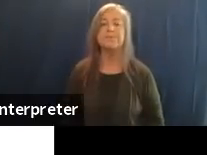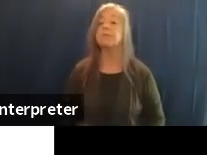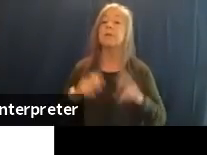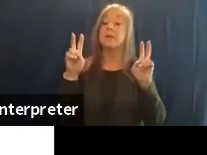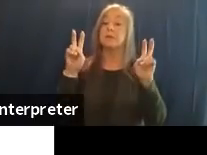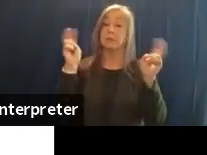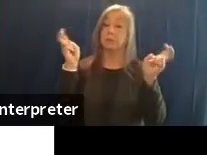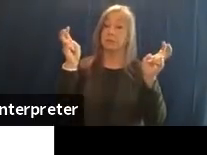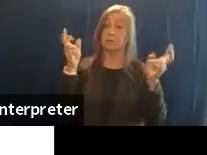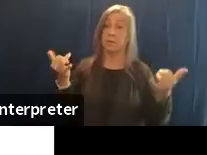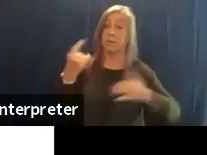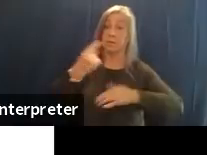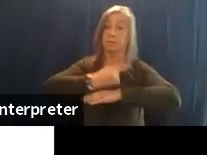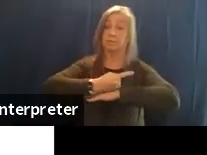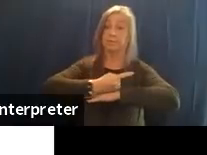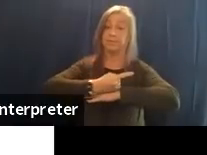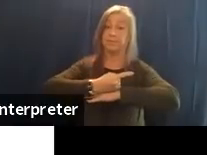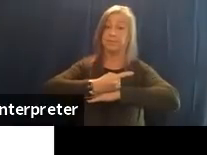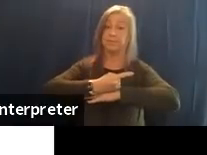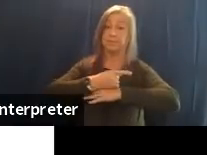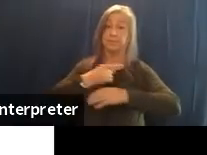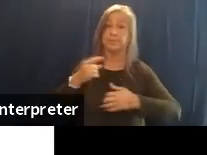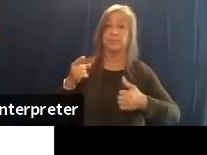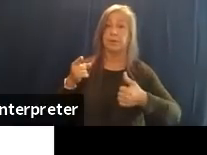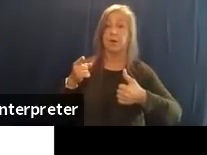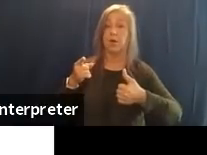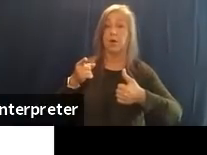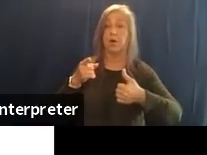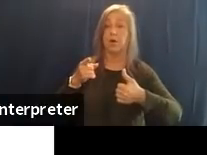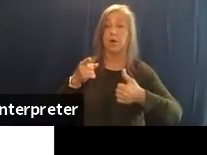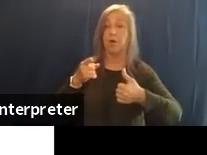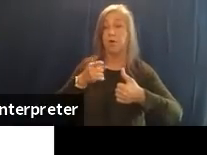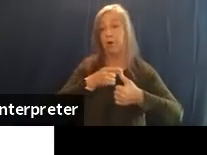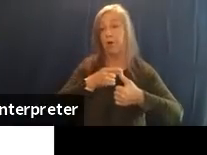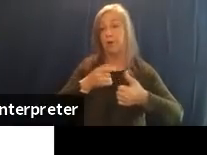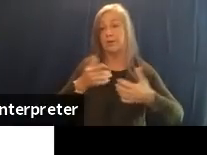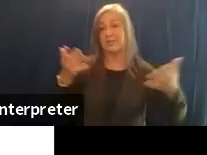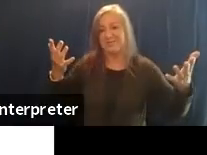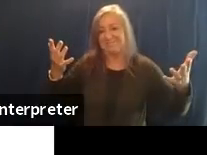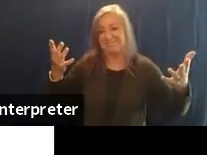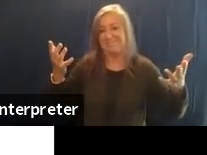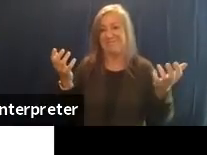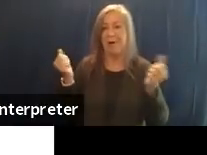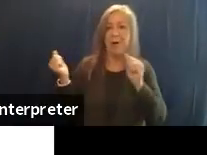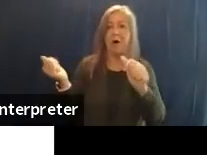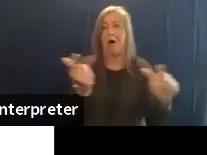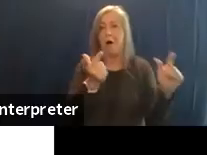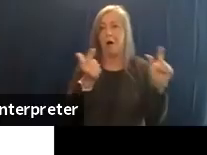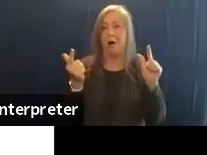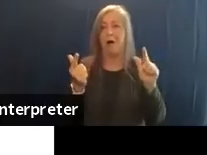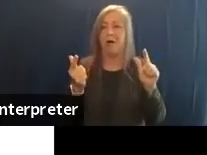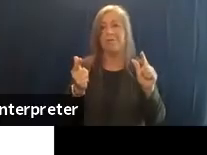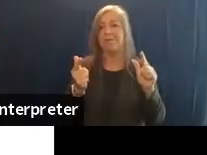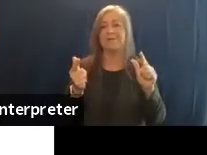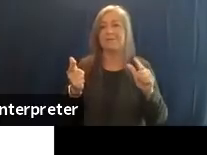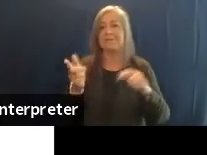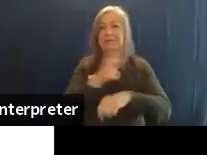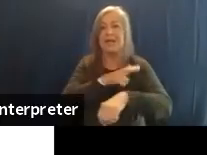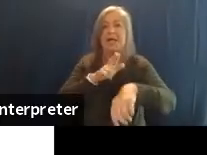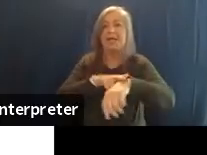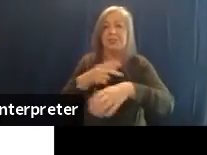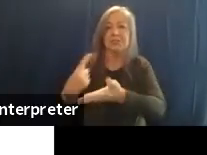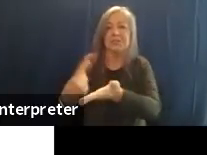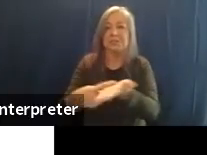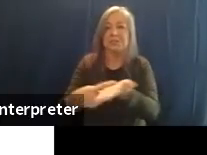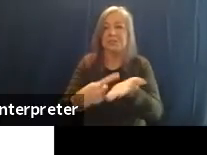today, probably the first one is probably the talk of the town, the state, the nation is face coverings. And Becky's